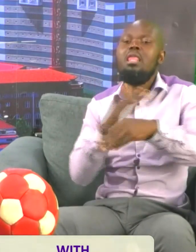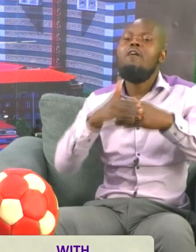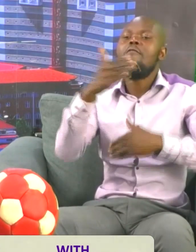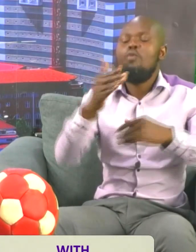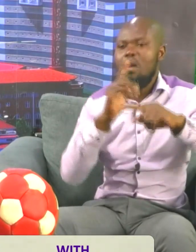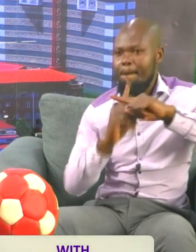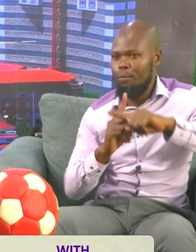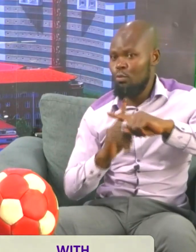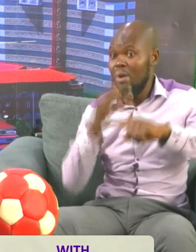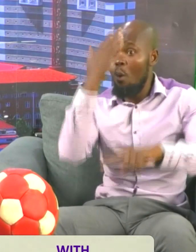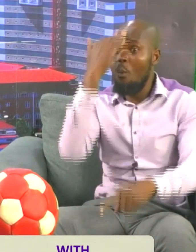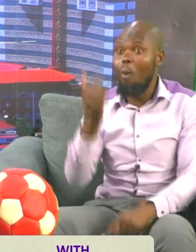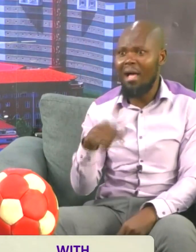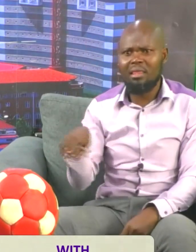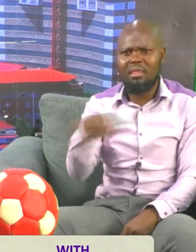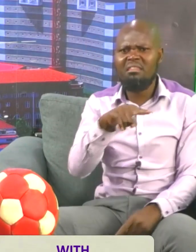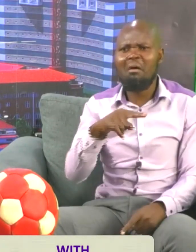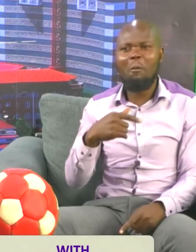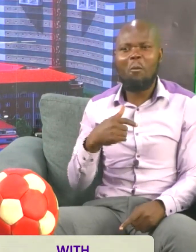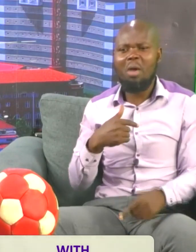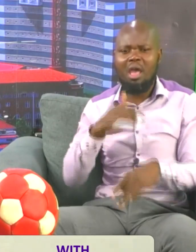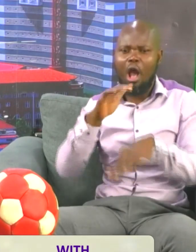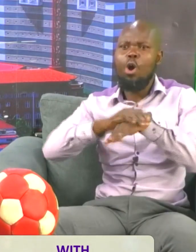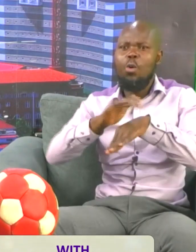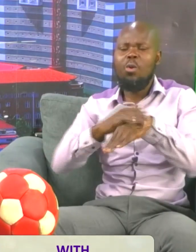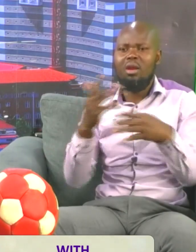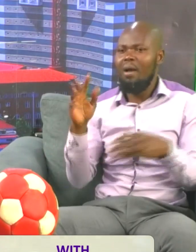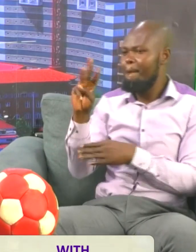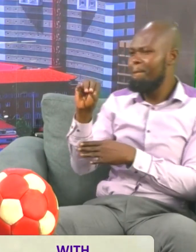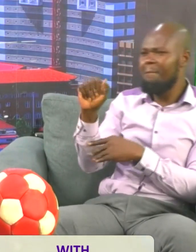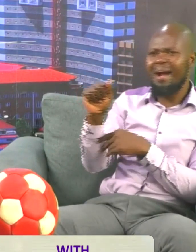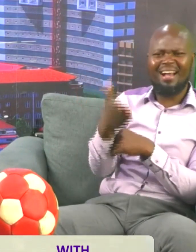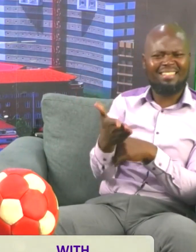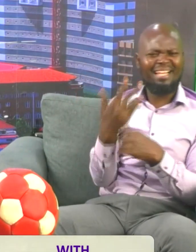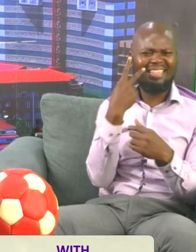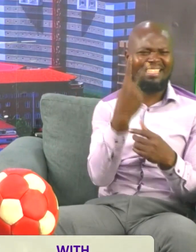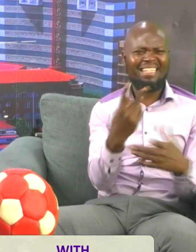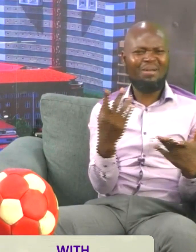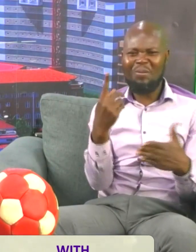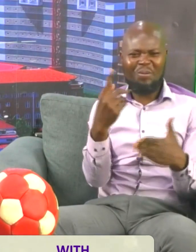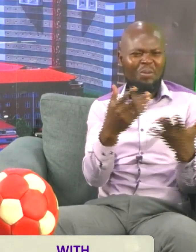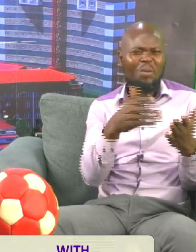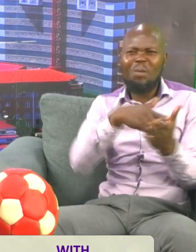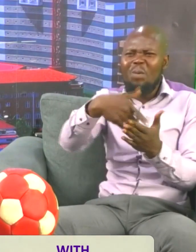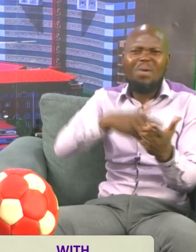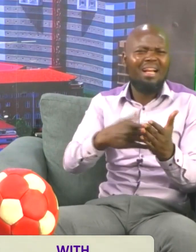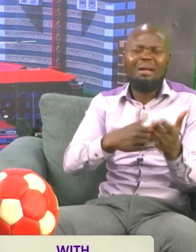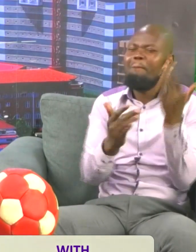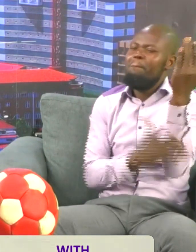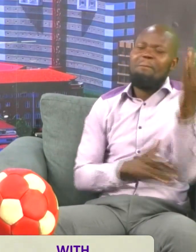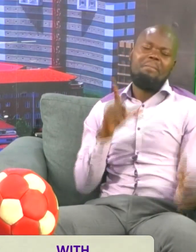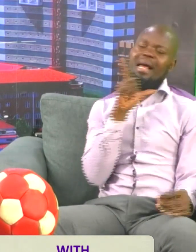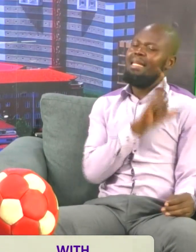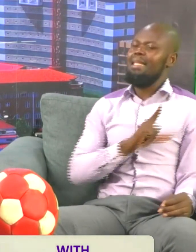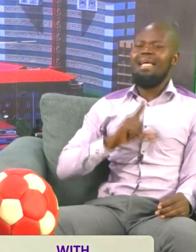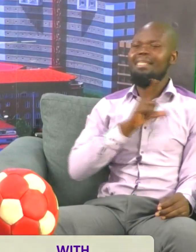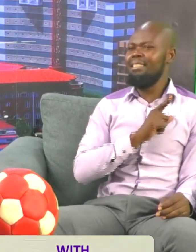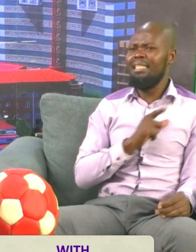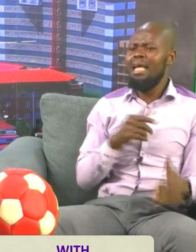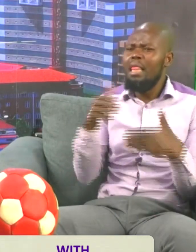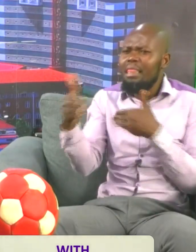also tried their best and lost as well, right, and both teams were kicked out of the World Cup. But both teams have experience,